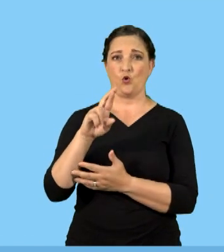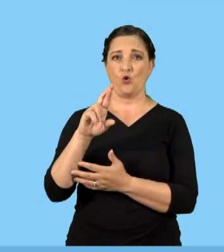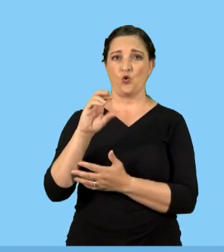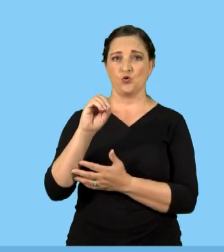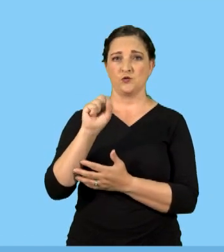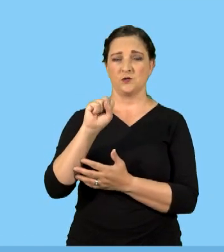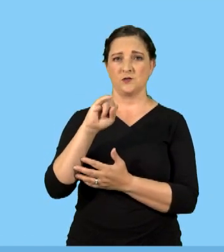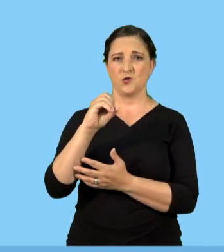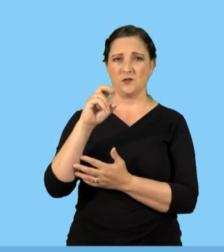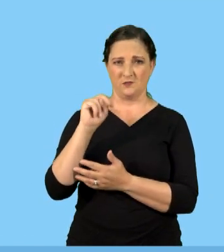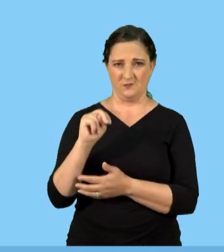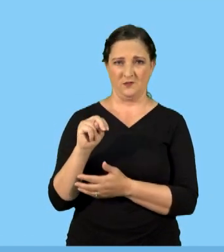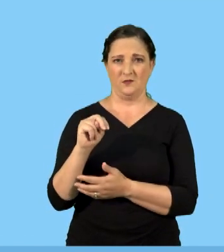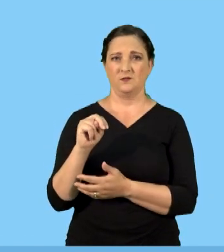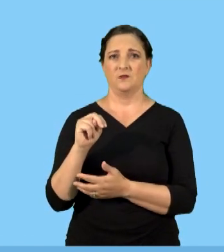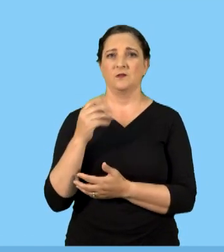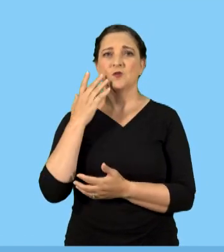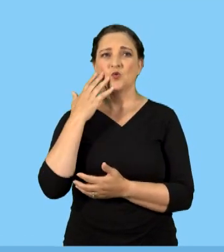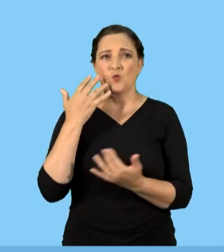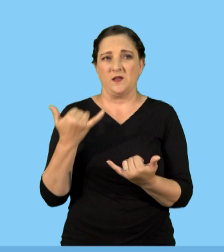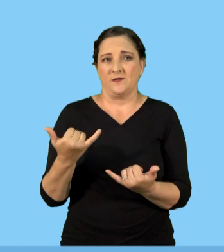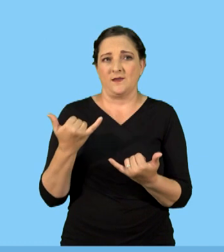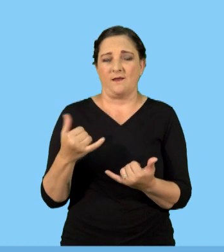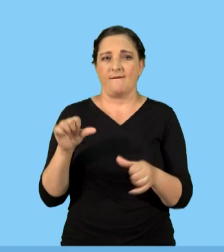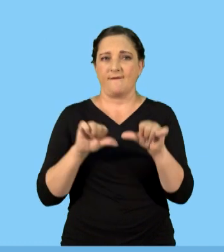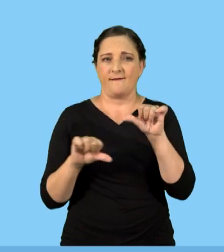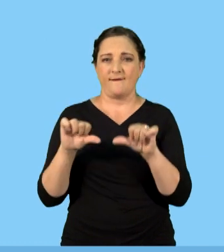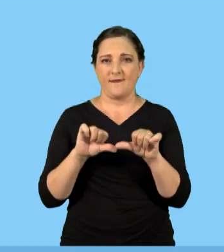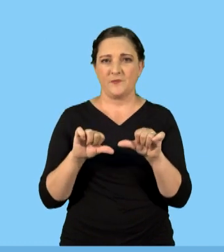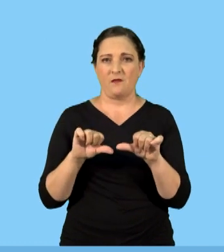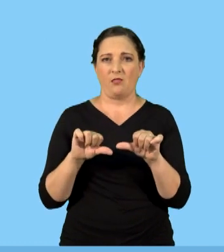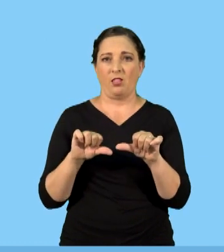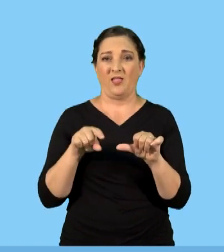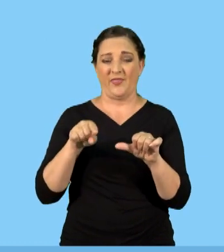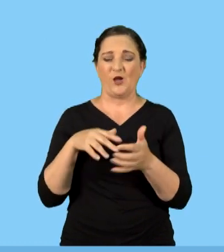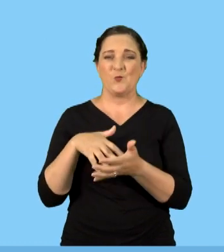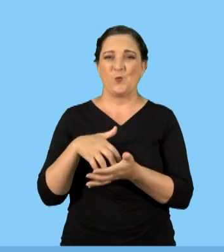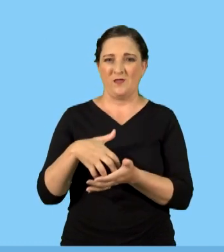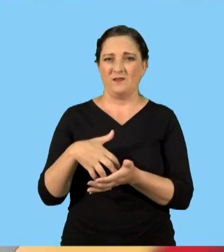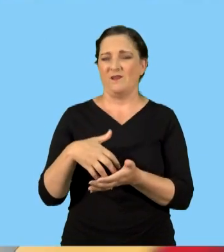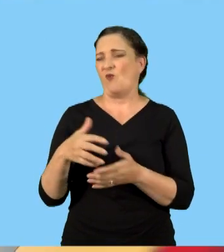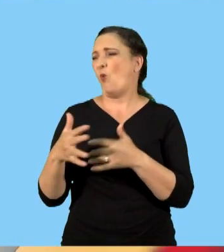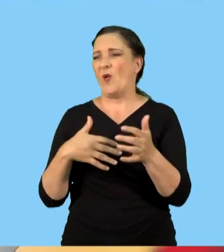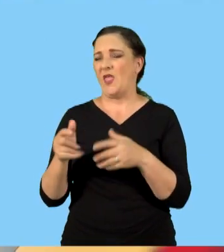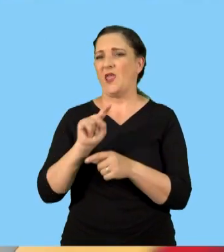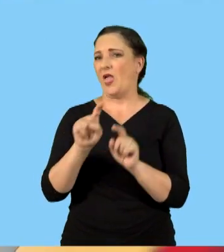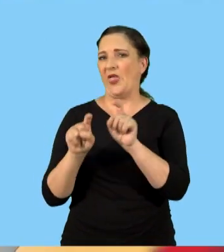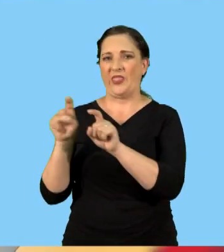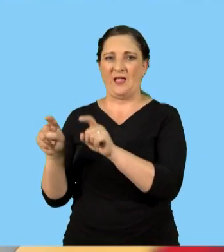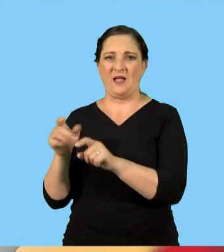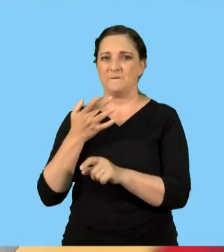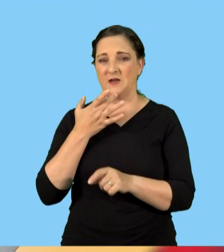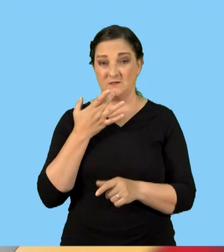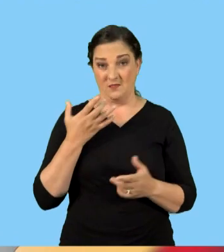weakening by chemical reaction, and then that weakening, it is weakening a certain substance. Can either be an iron or any type of